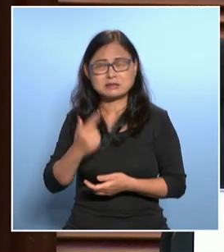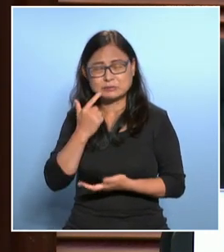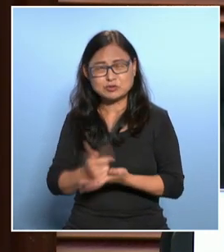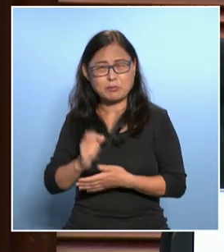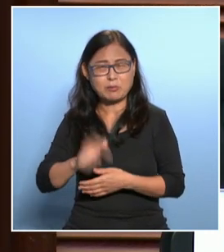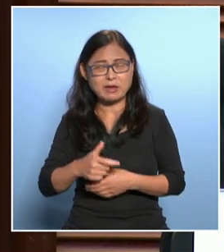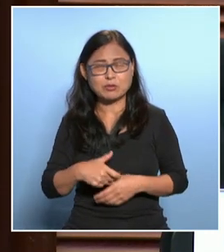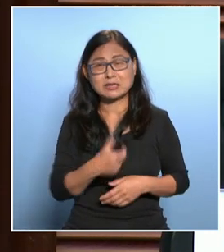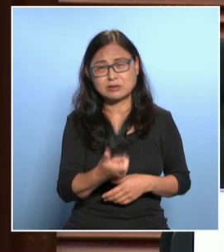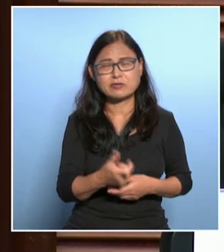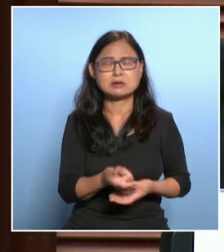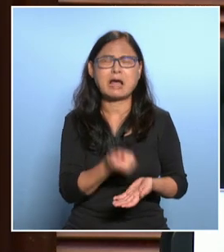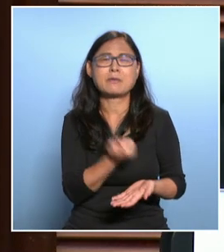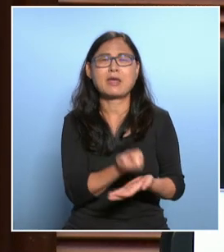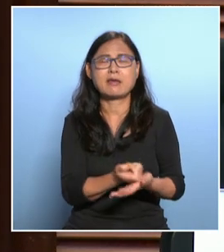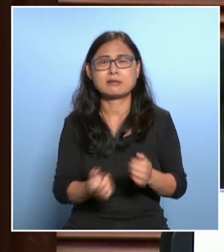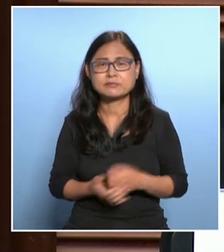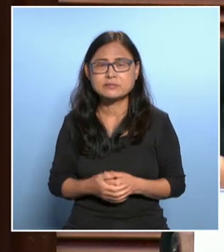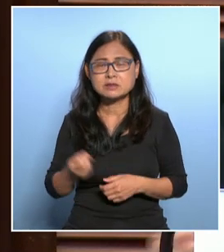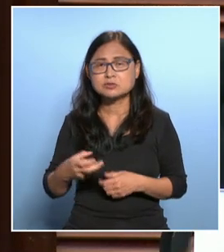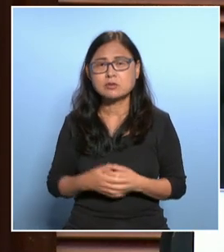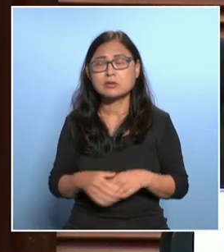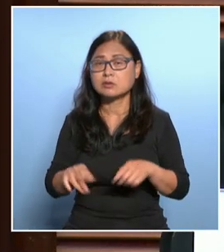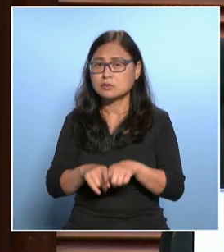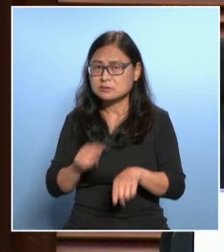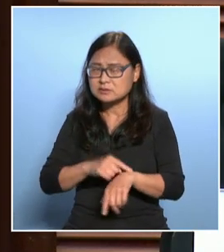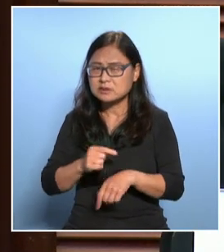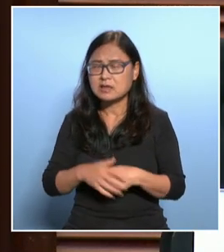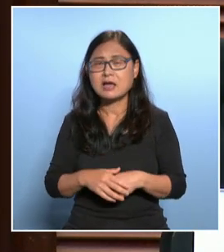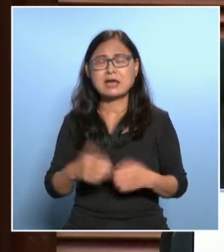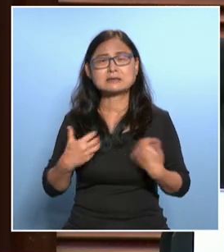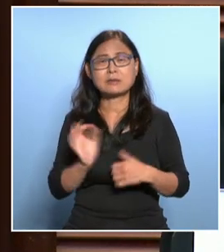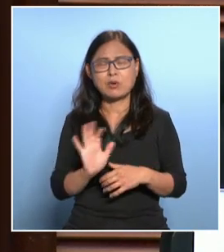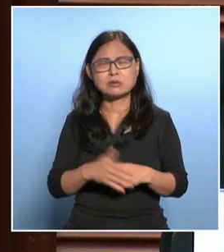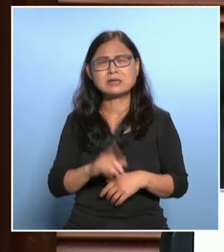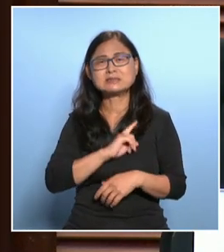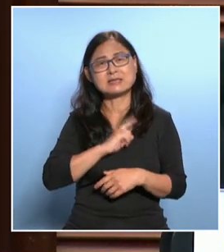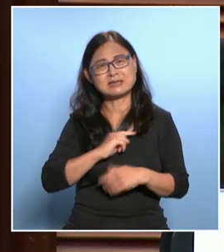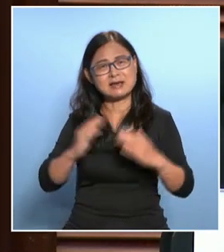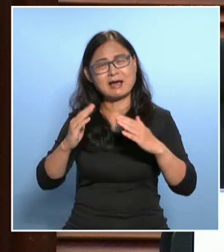charges of the HA. It is true that it is not